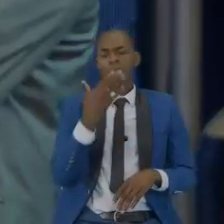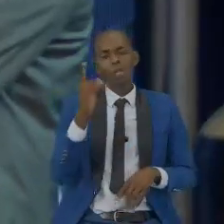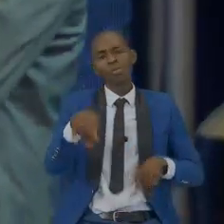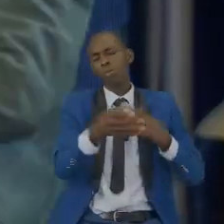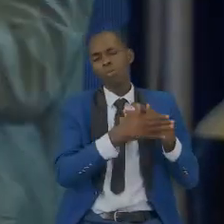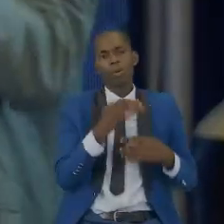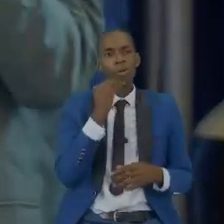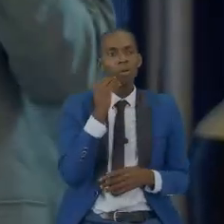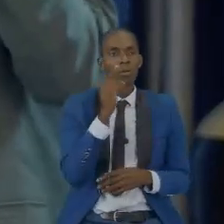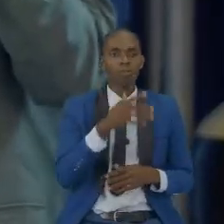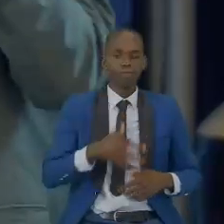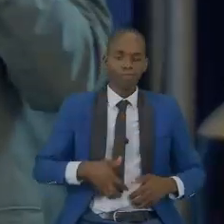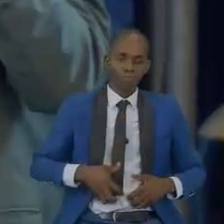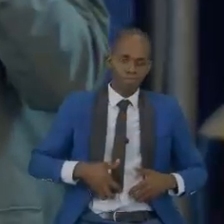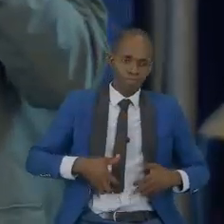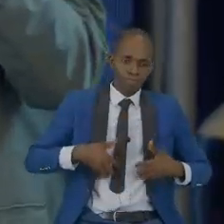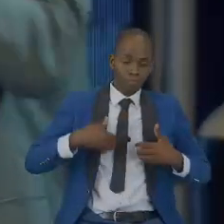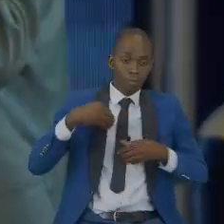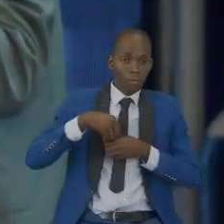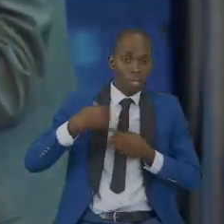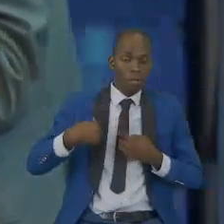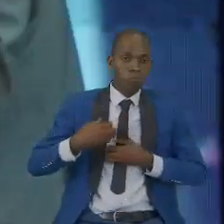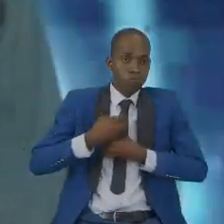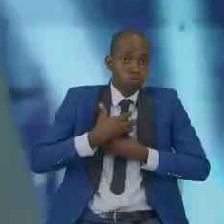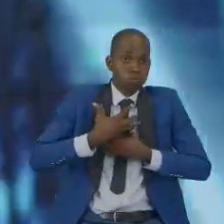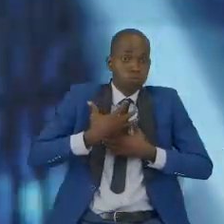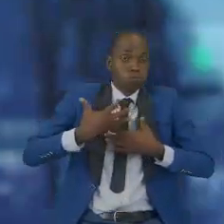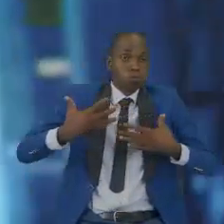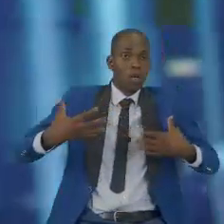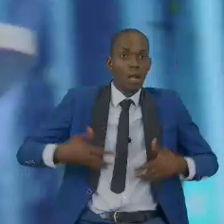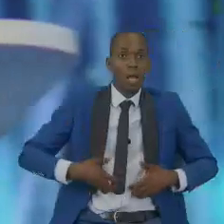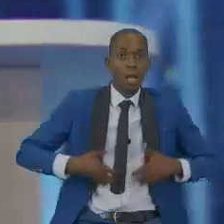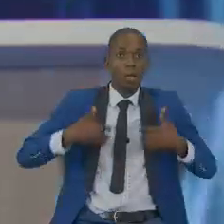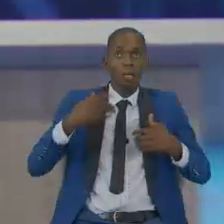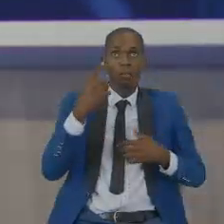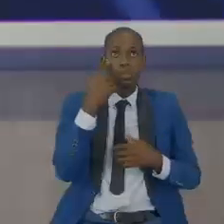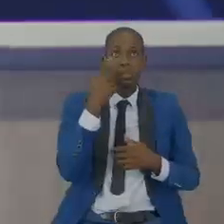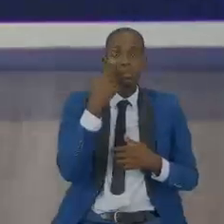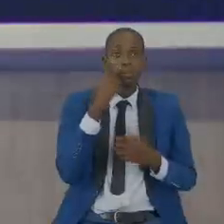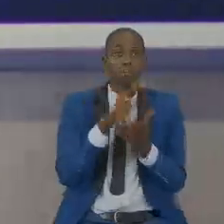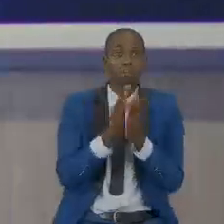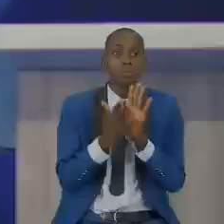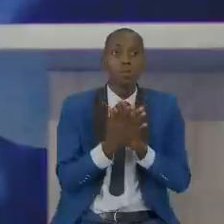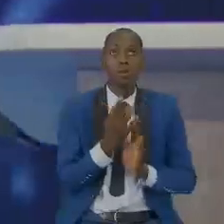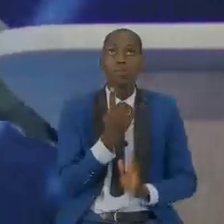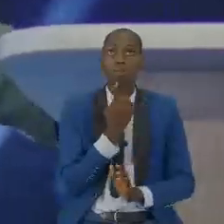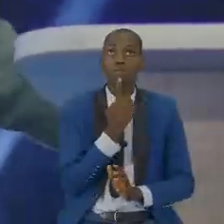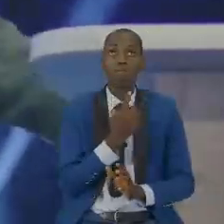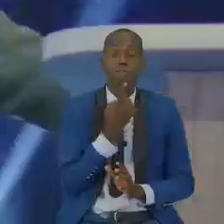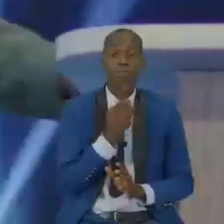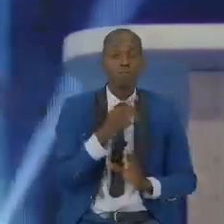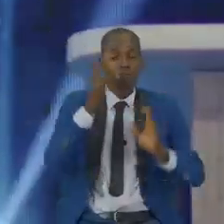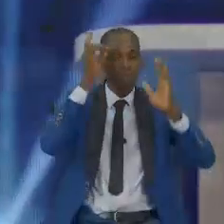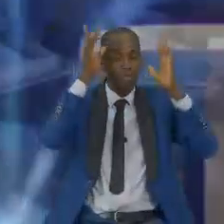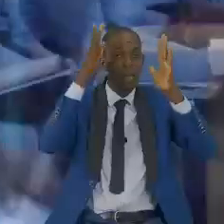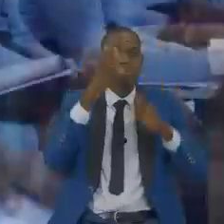anger. And then everything is swollen. Even your eyeballs are swollen. And then they say, okay, come